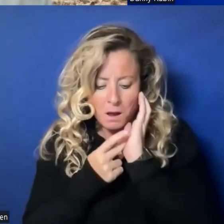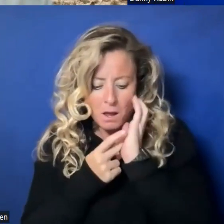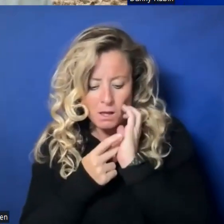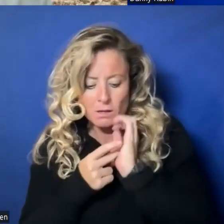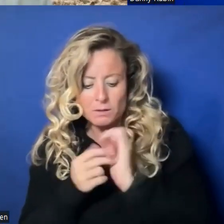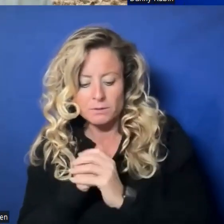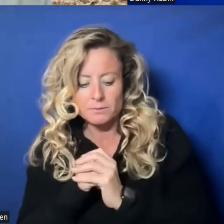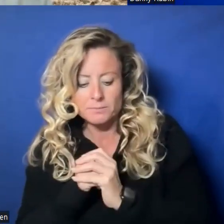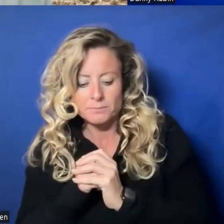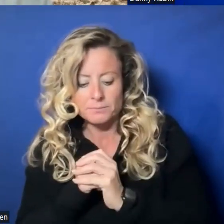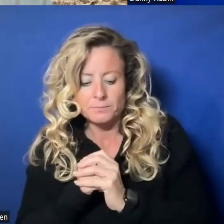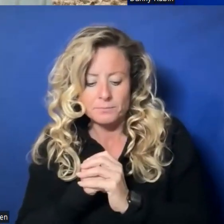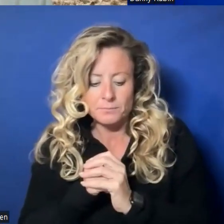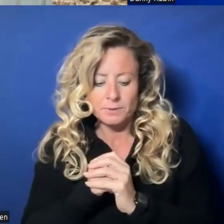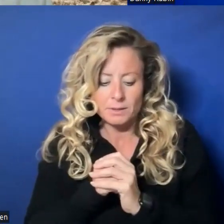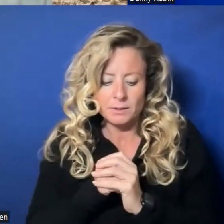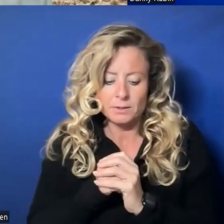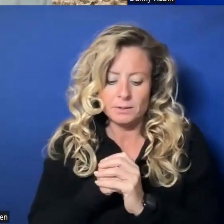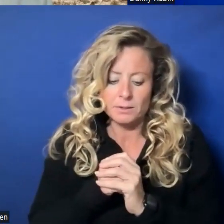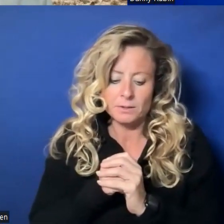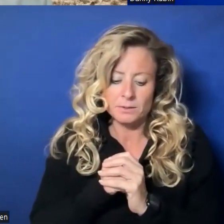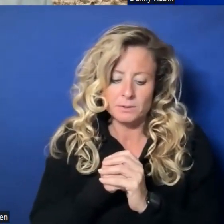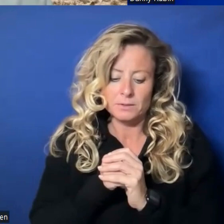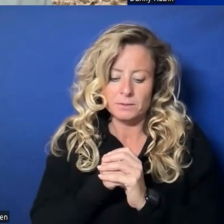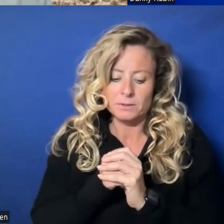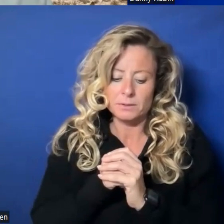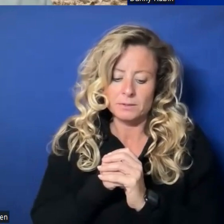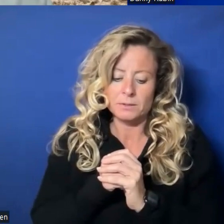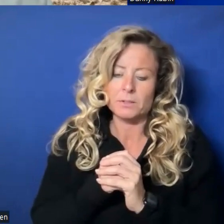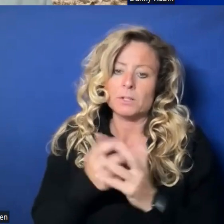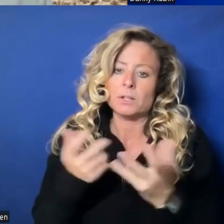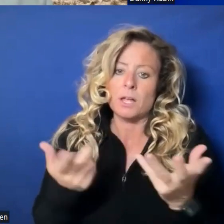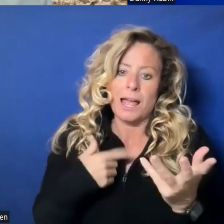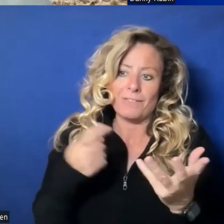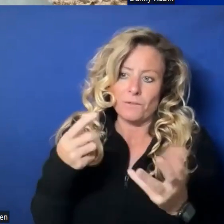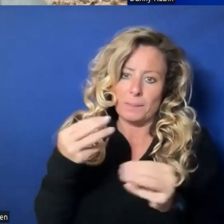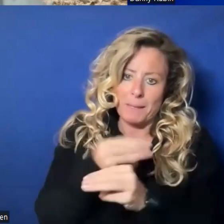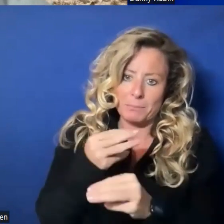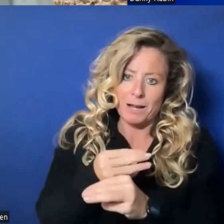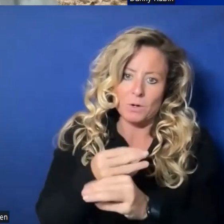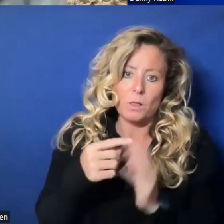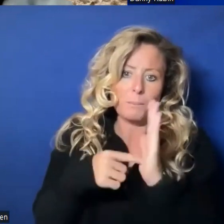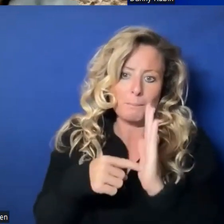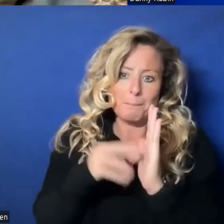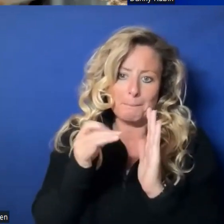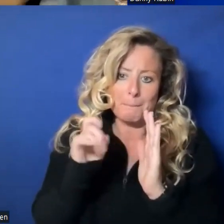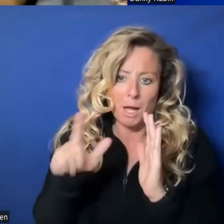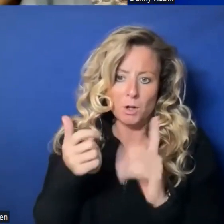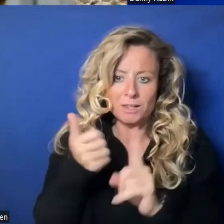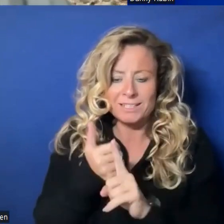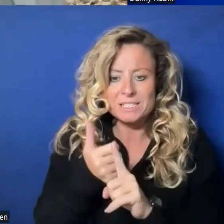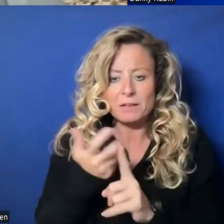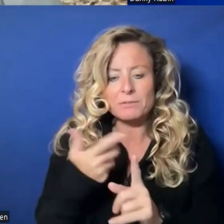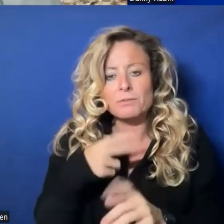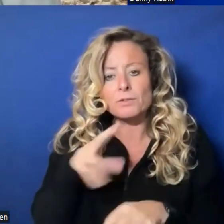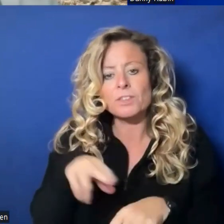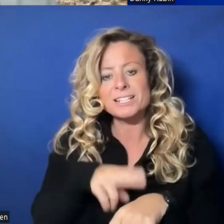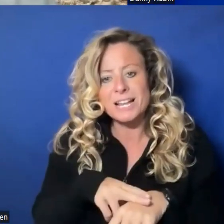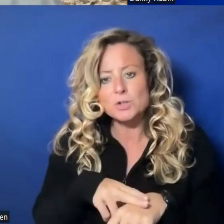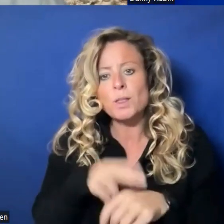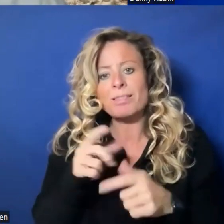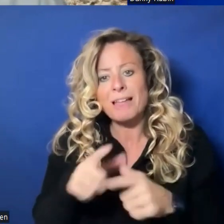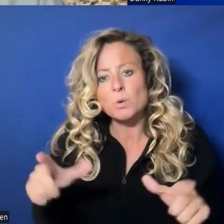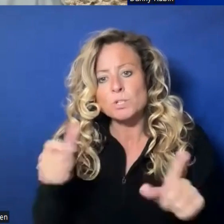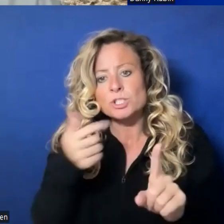hard to represent it in mathematical model. So this is what we are doing in natural language